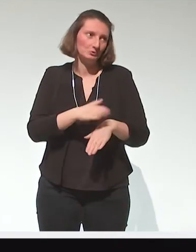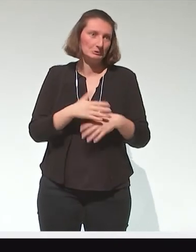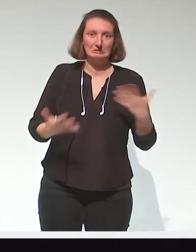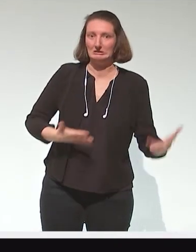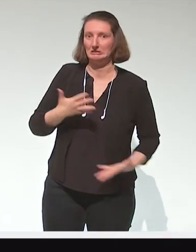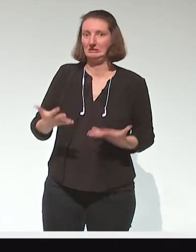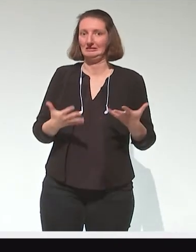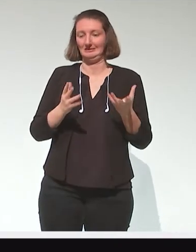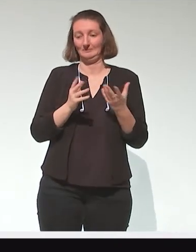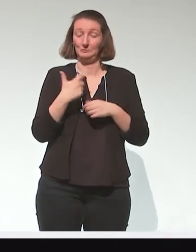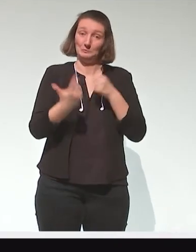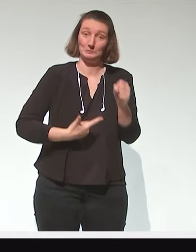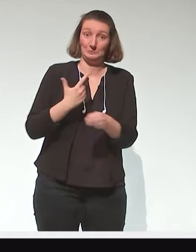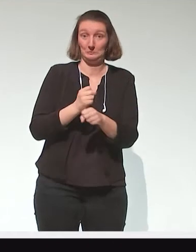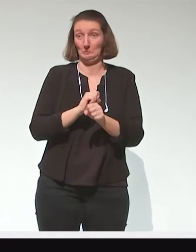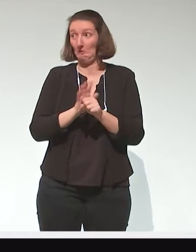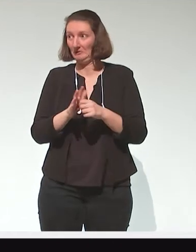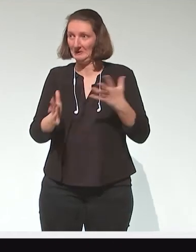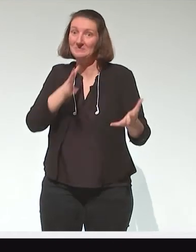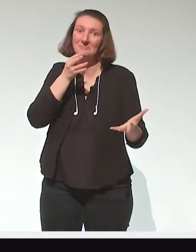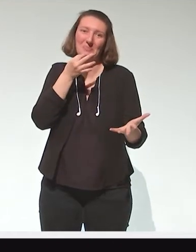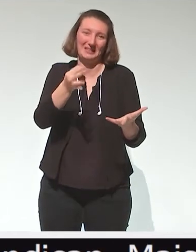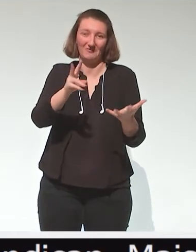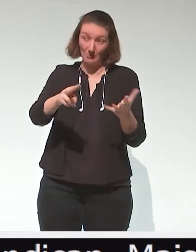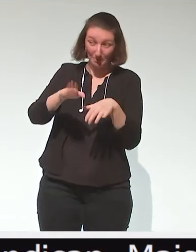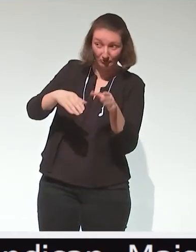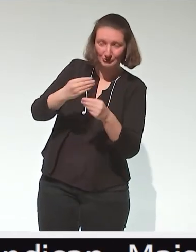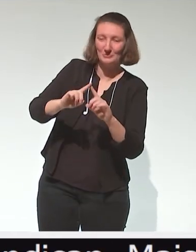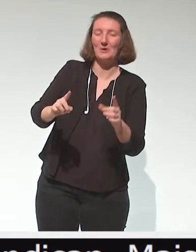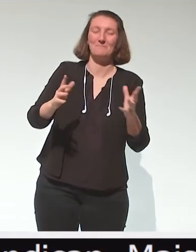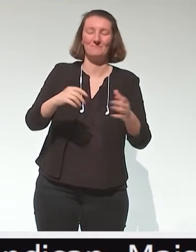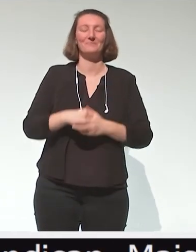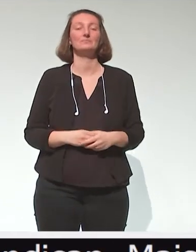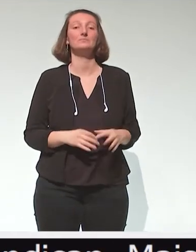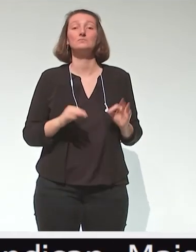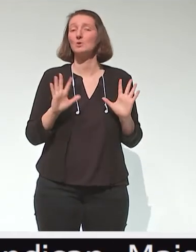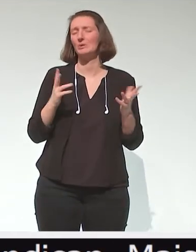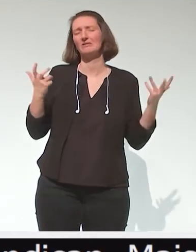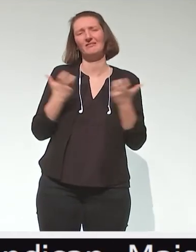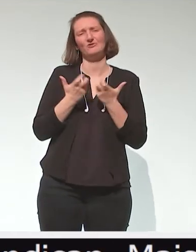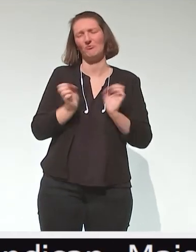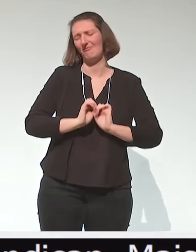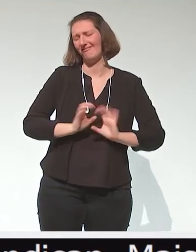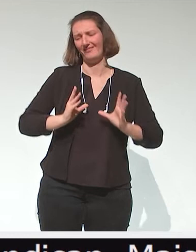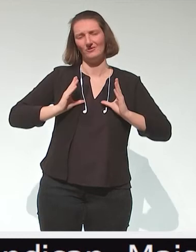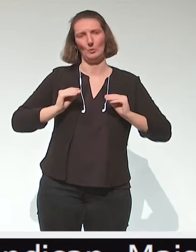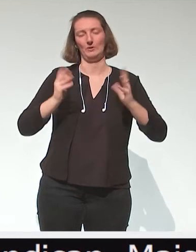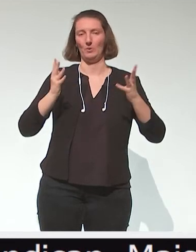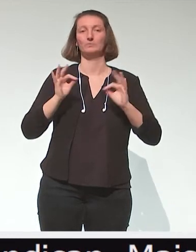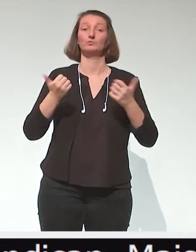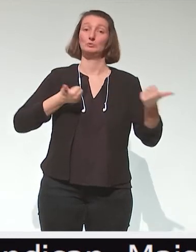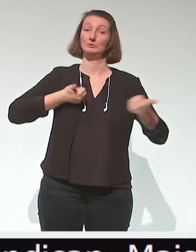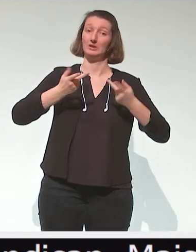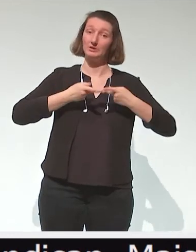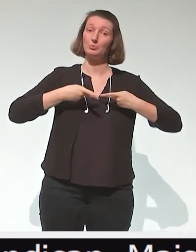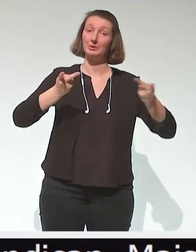if our model of inclusion assistant works or not. It's too early. Another